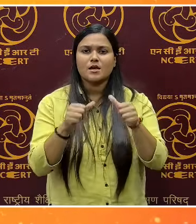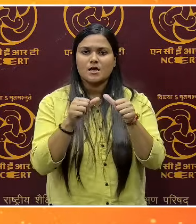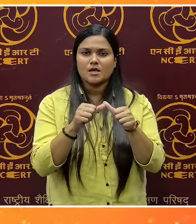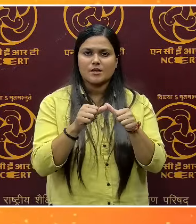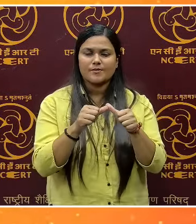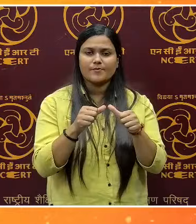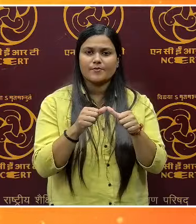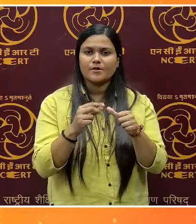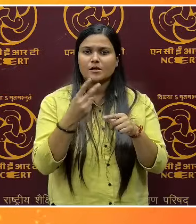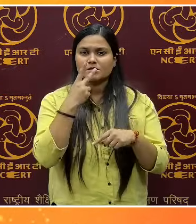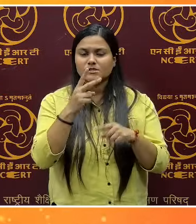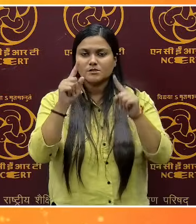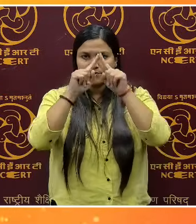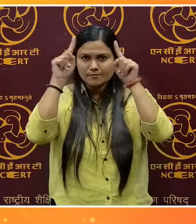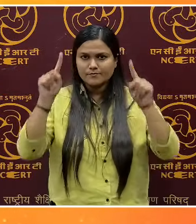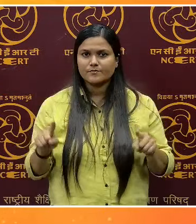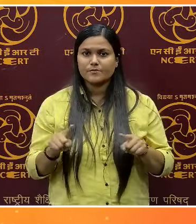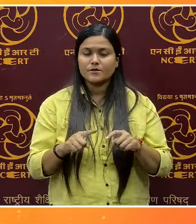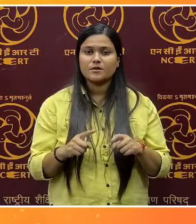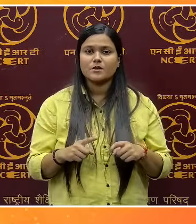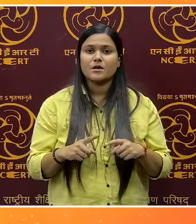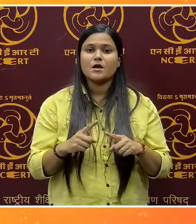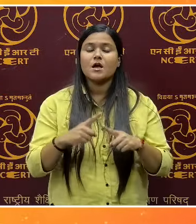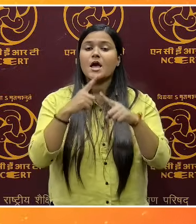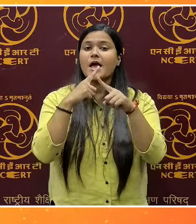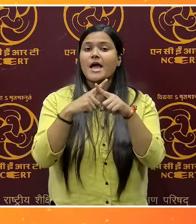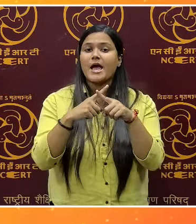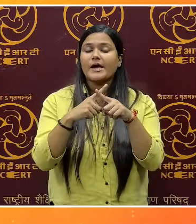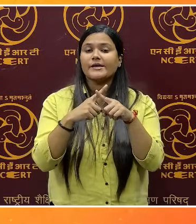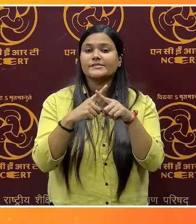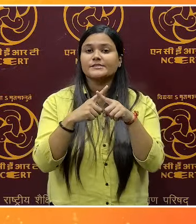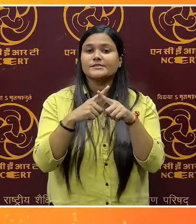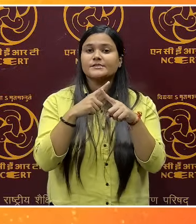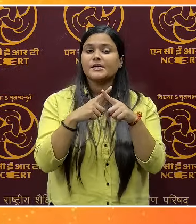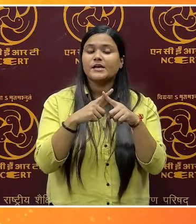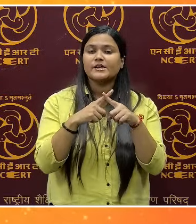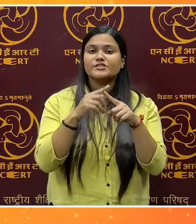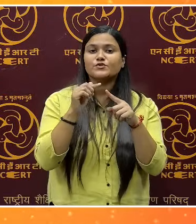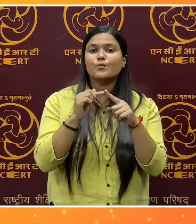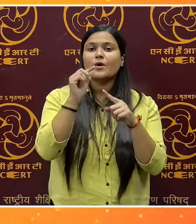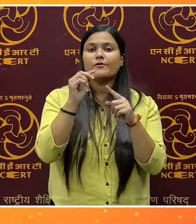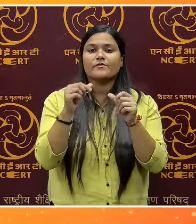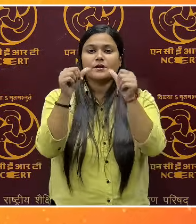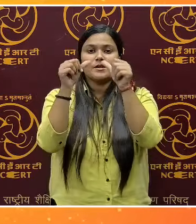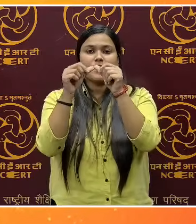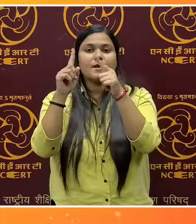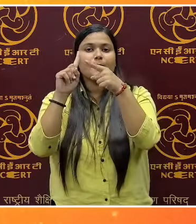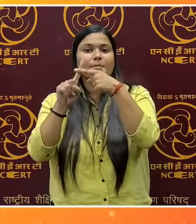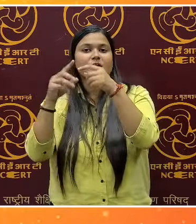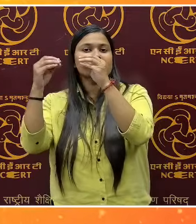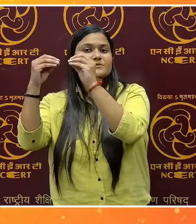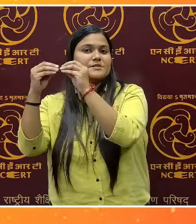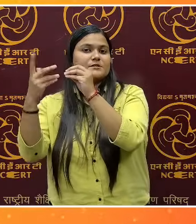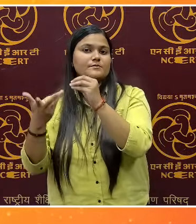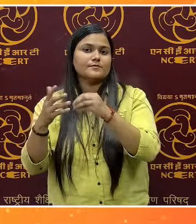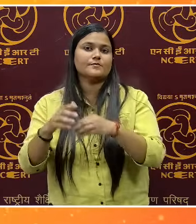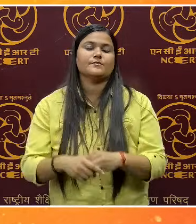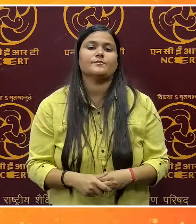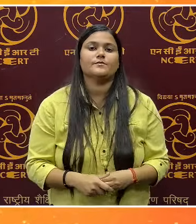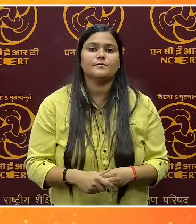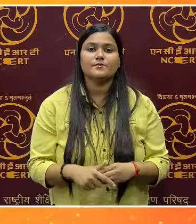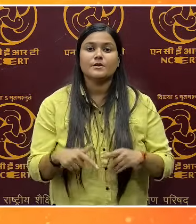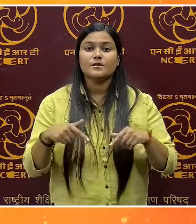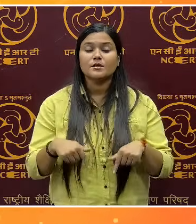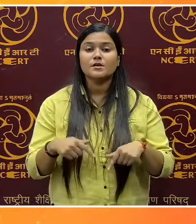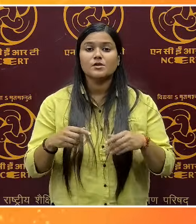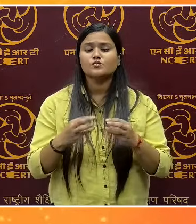can write this as x to the power a plus b, children. Okay. Okay. You must remember these laws. They will be very helpful